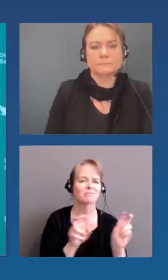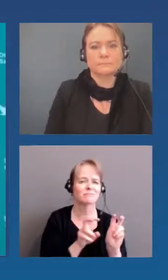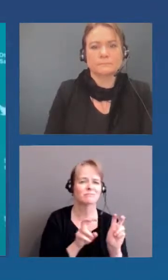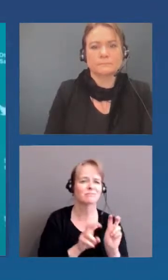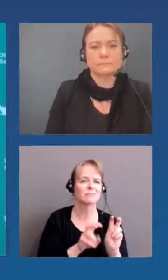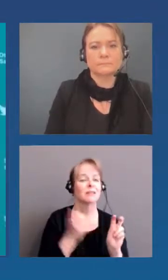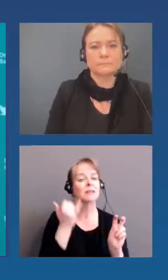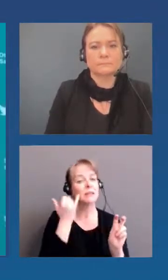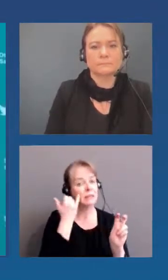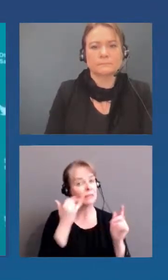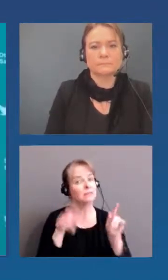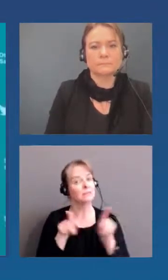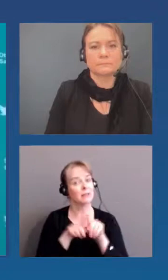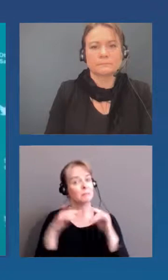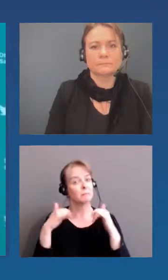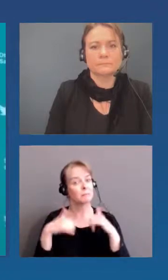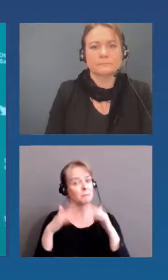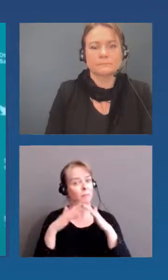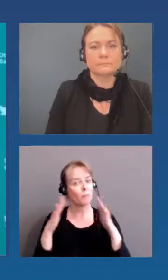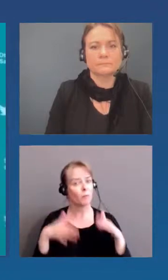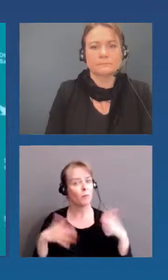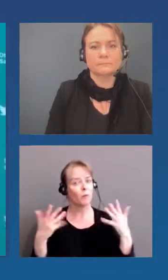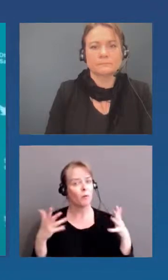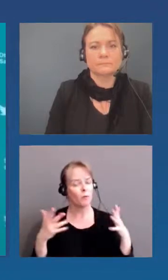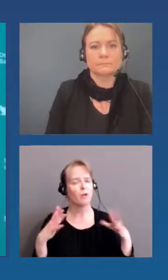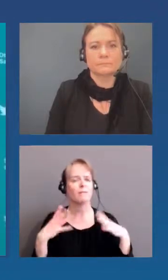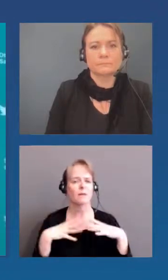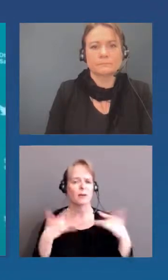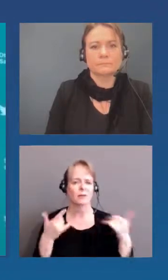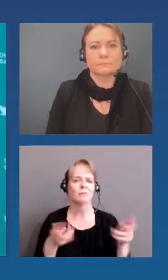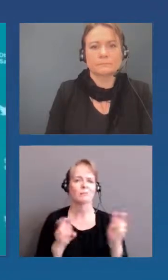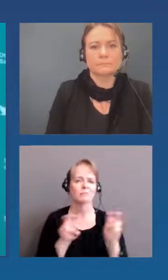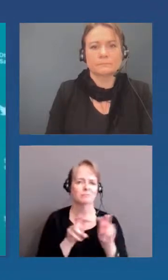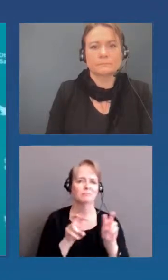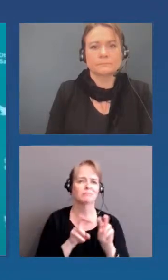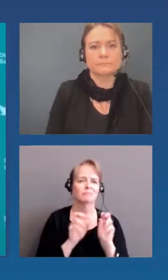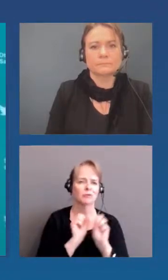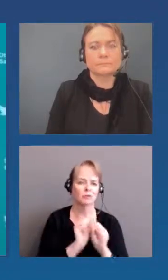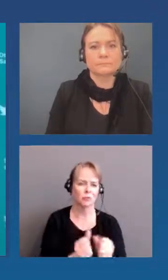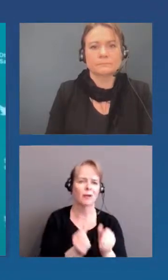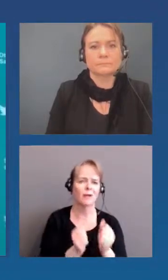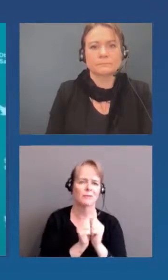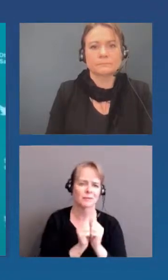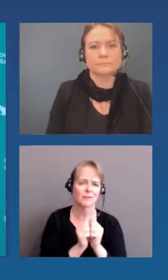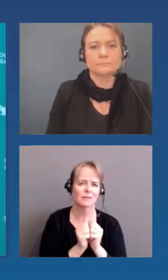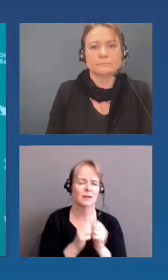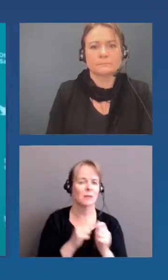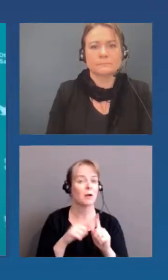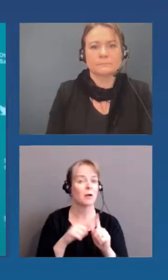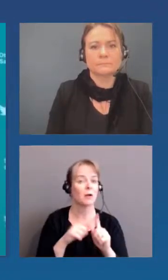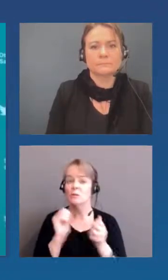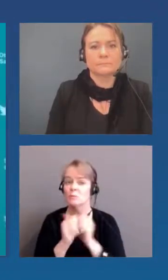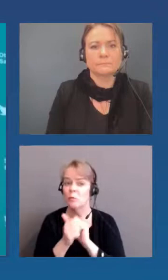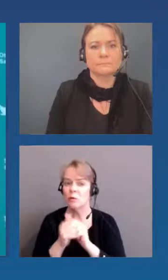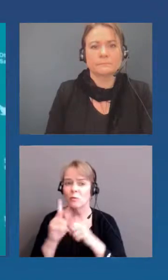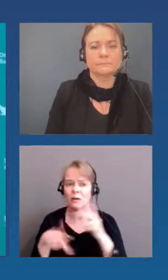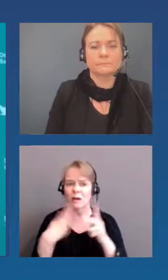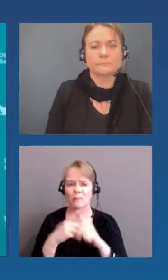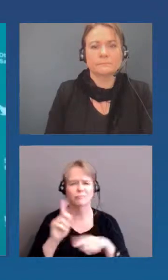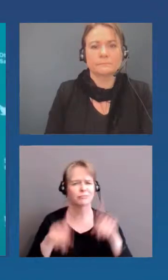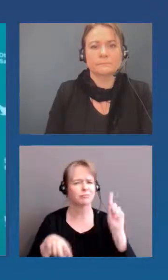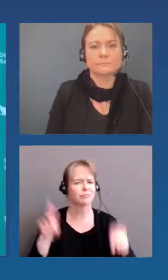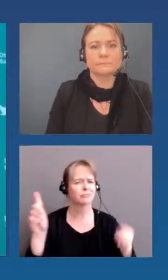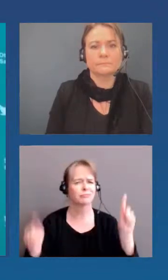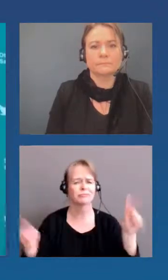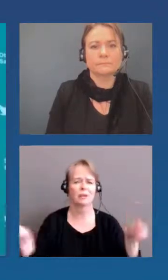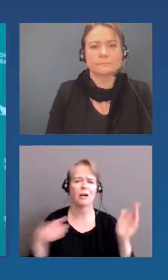the same household already. It's a wide variety of sports. We're seeing it in hockey, in soccer, in